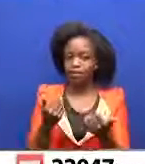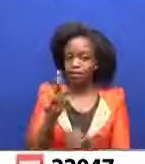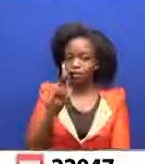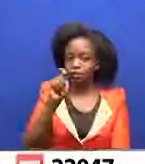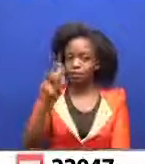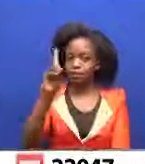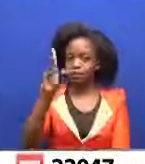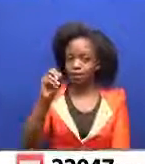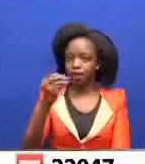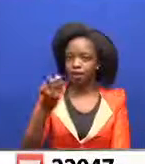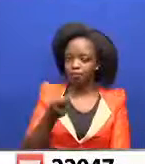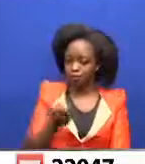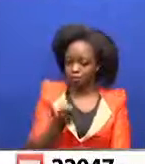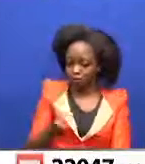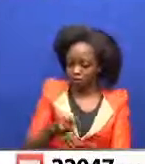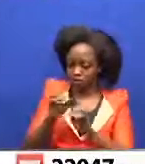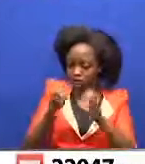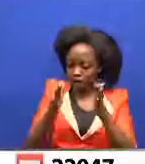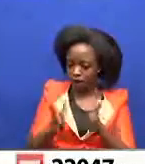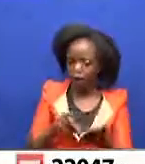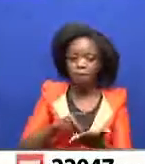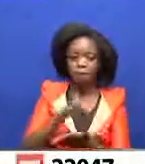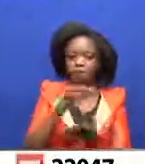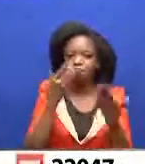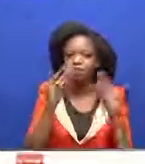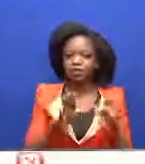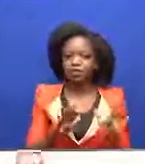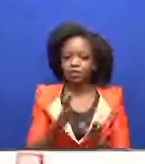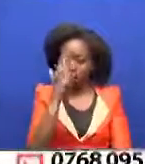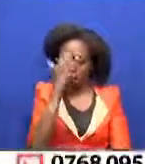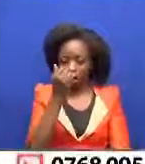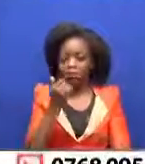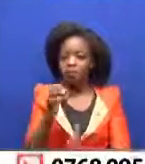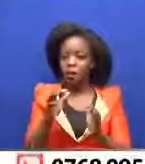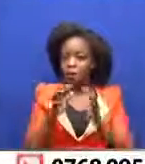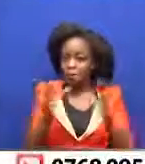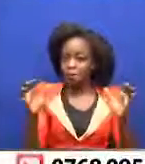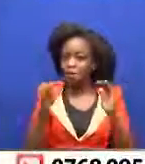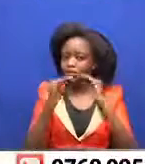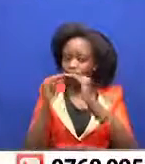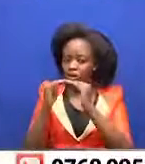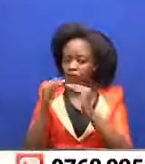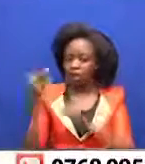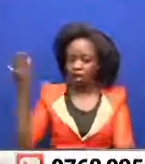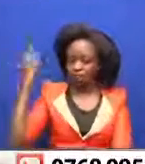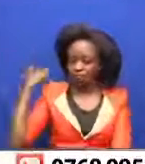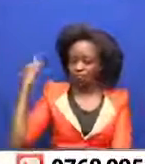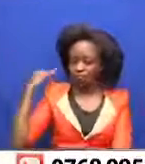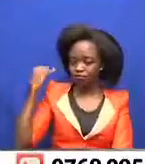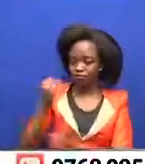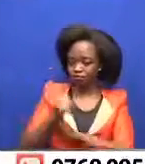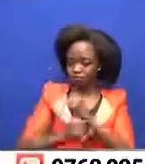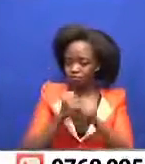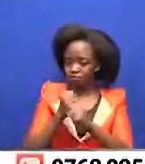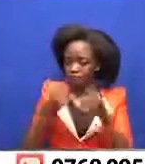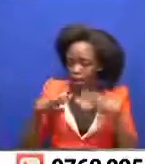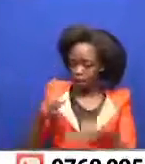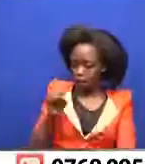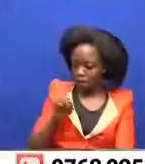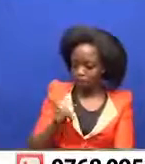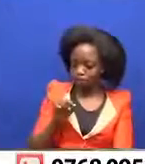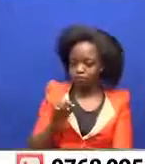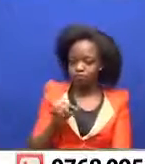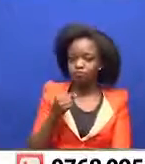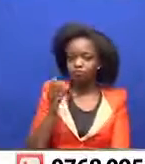wakulima imelipwa. Sababu tumesema kwamba kuna kiwango kikubwa sana miaka iliyopita kwamba hao watu